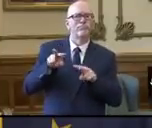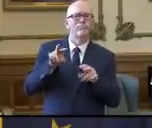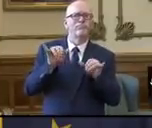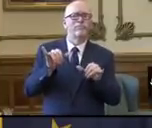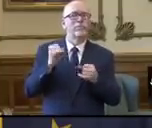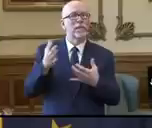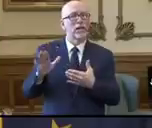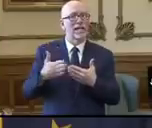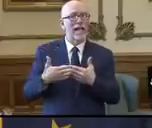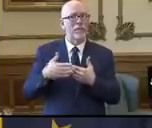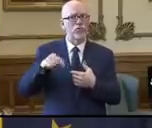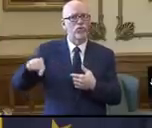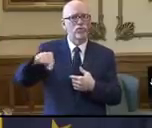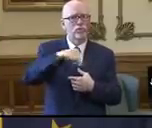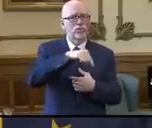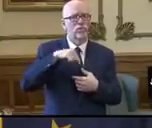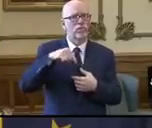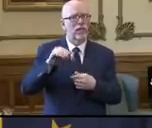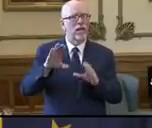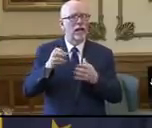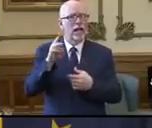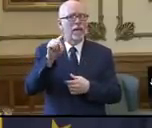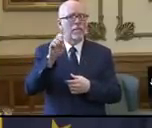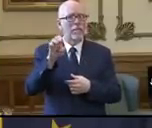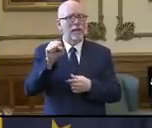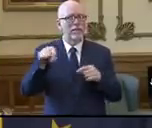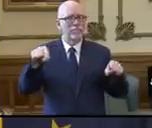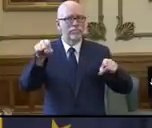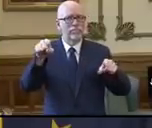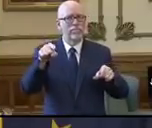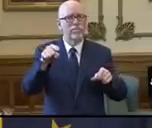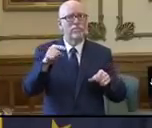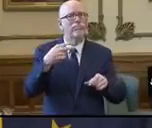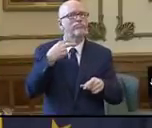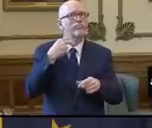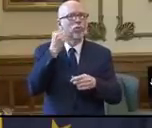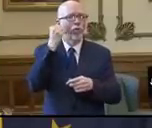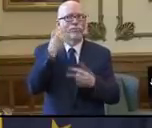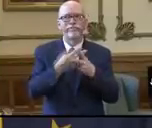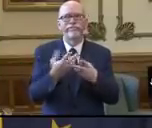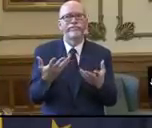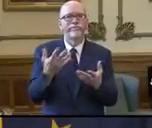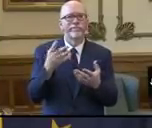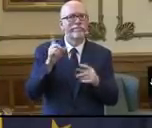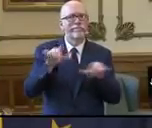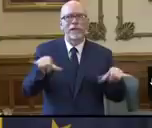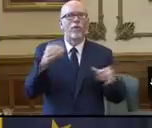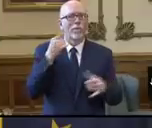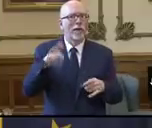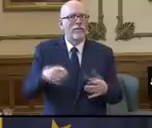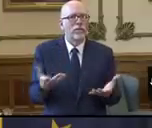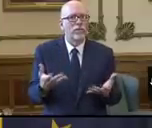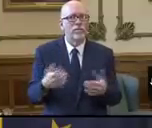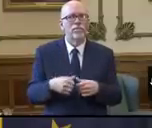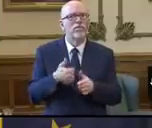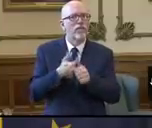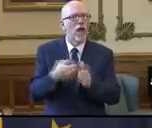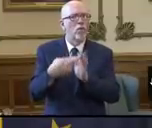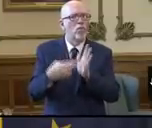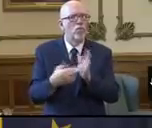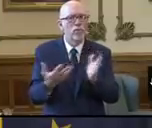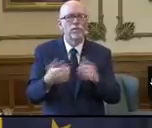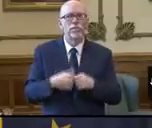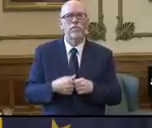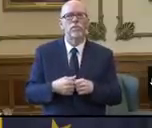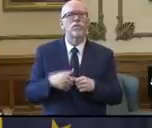of his neighbors and his classmates' neighbors were homebound, couldn't get out for good reason, playing by the rules. And so